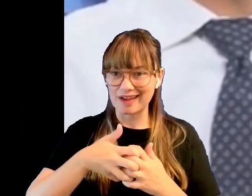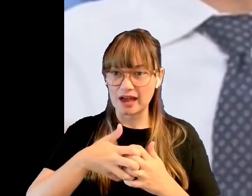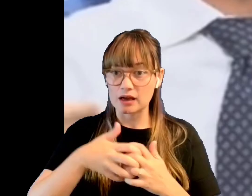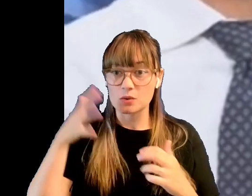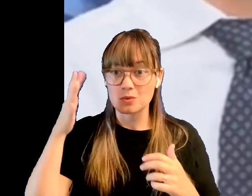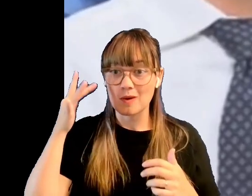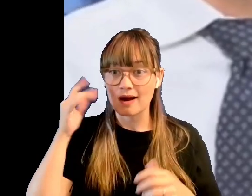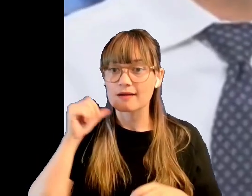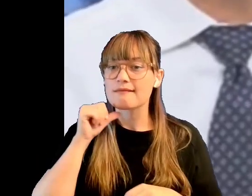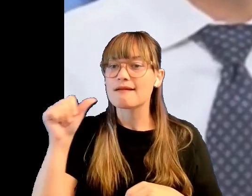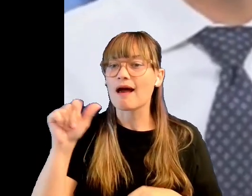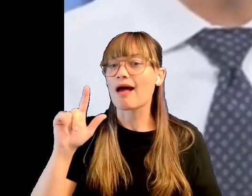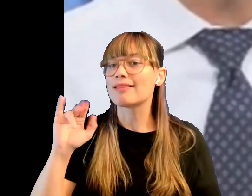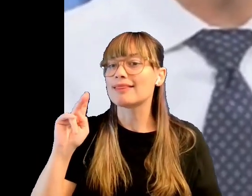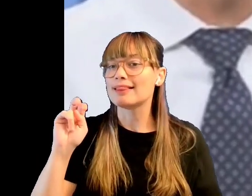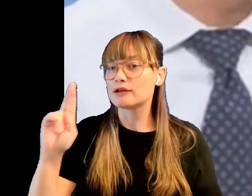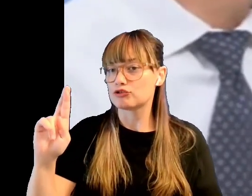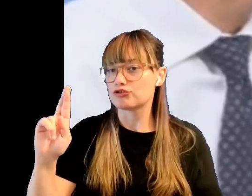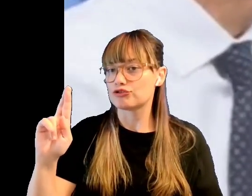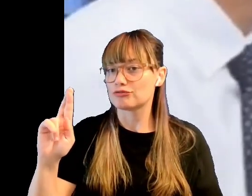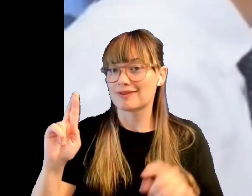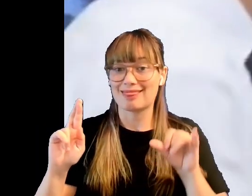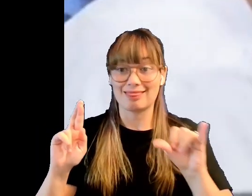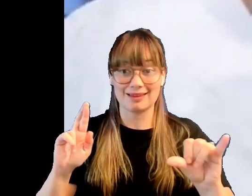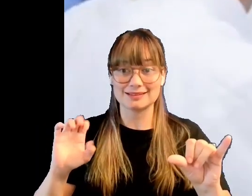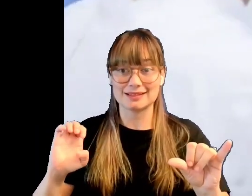is an exponential function.